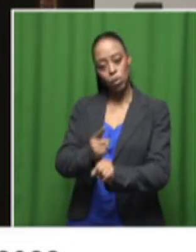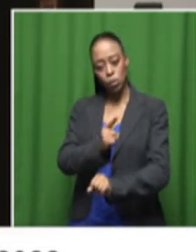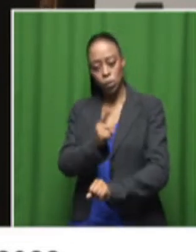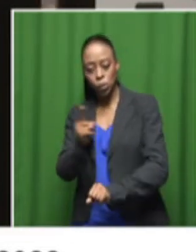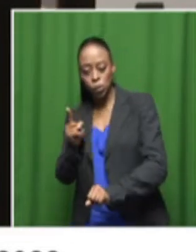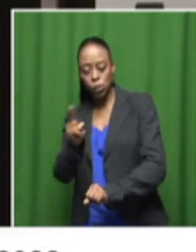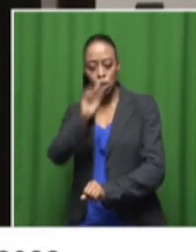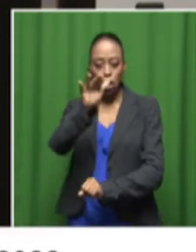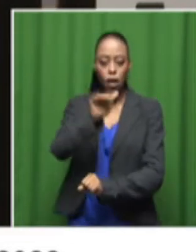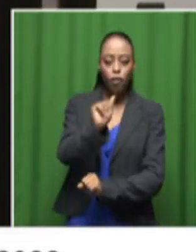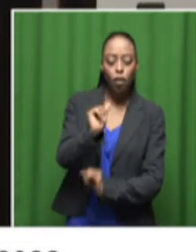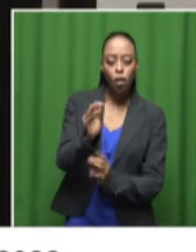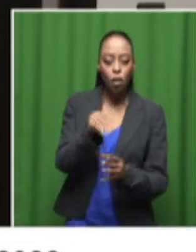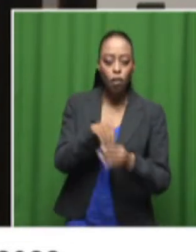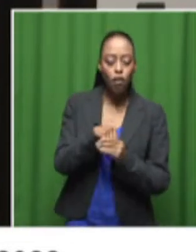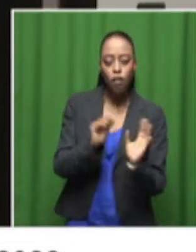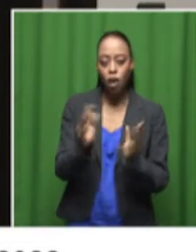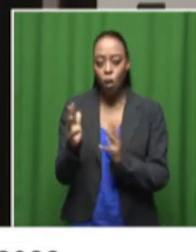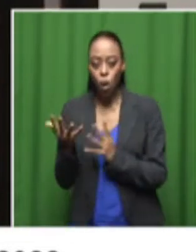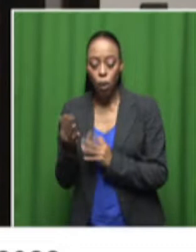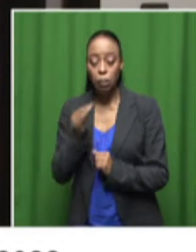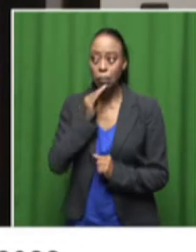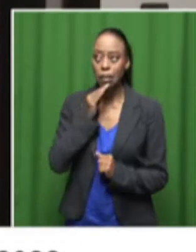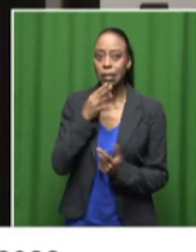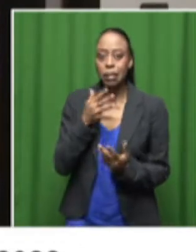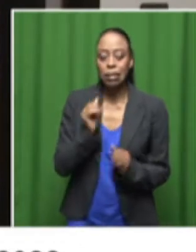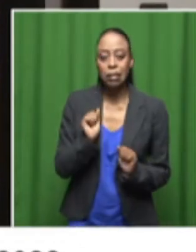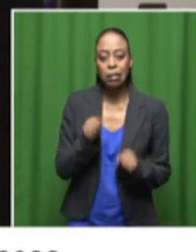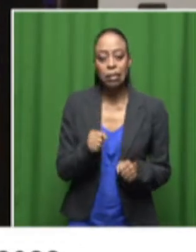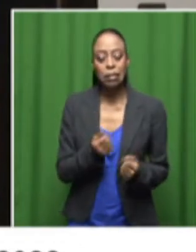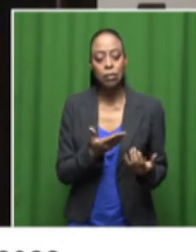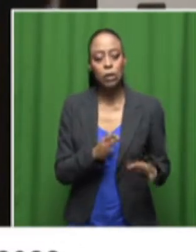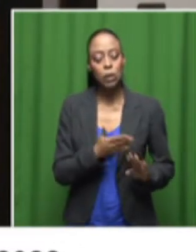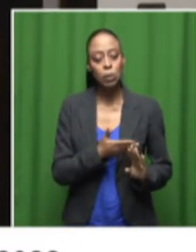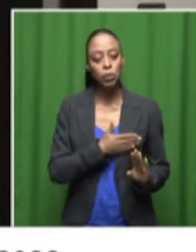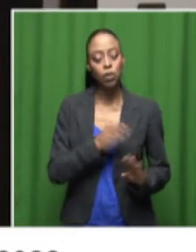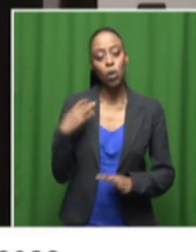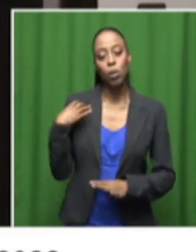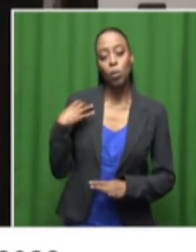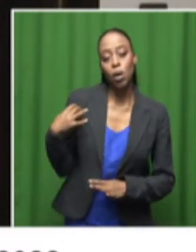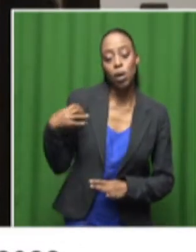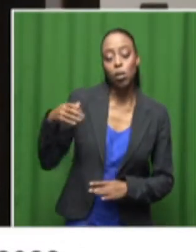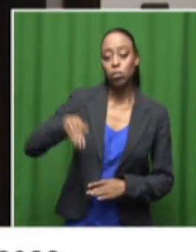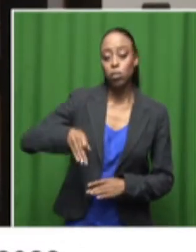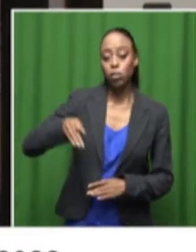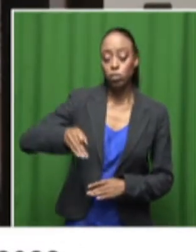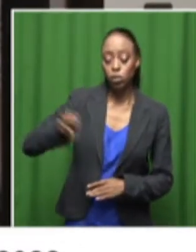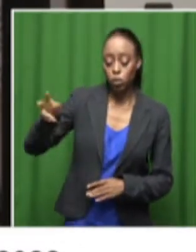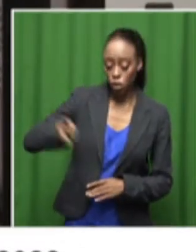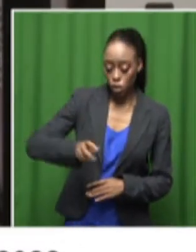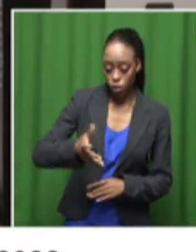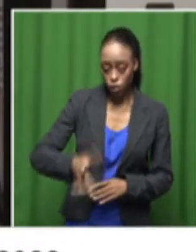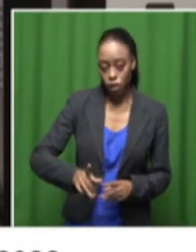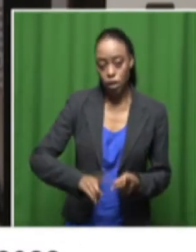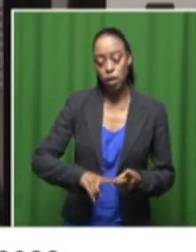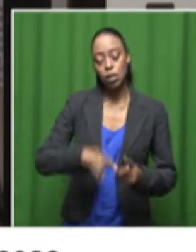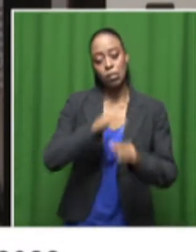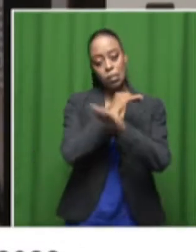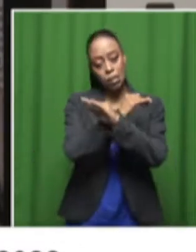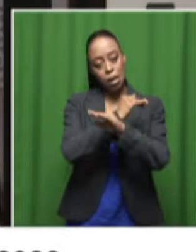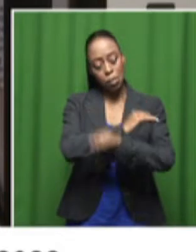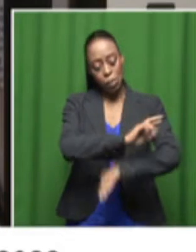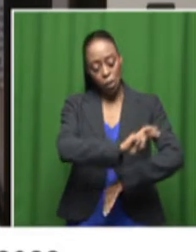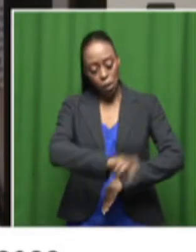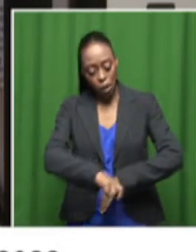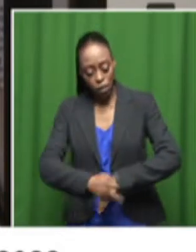the continental perspective. So we have, like I've mentioned before, the Ministry of Namibia, we also have Zambia, we